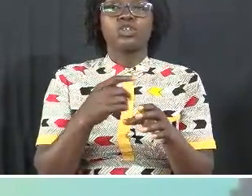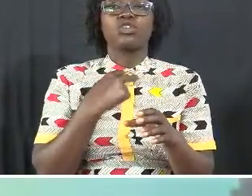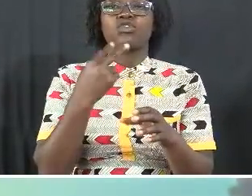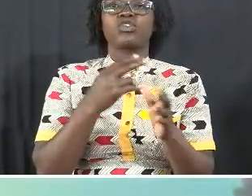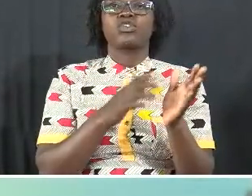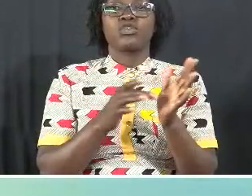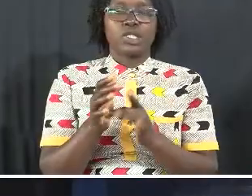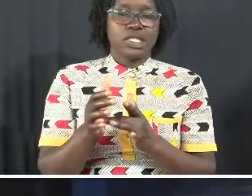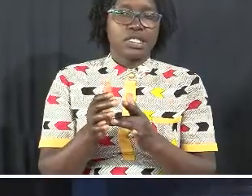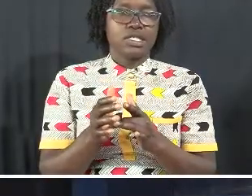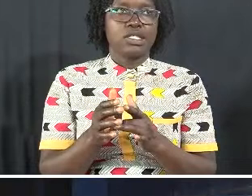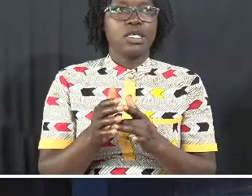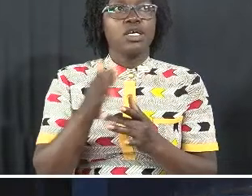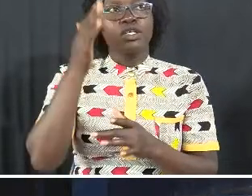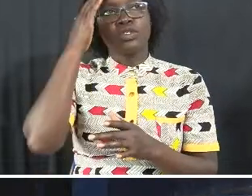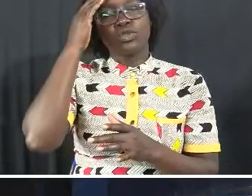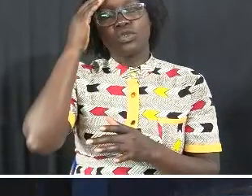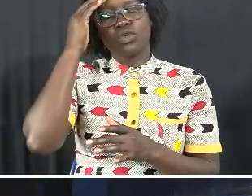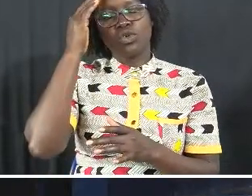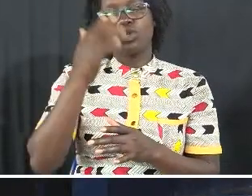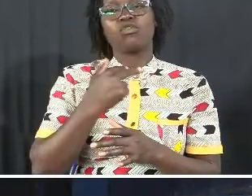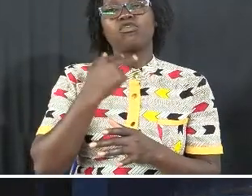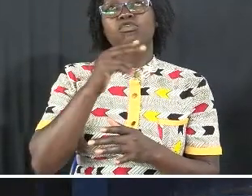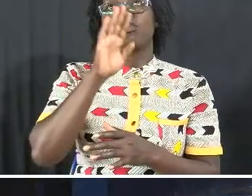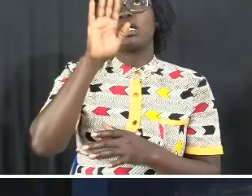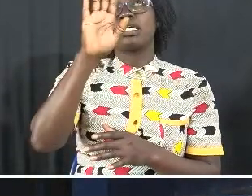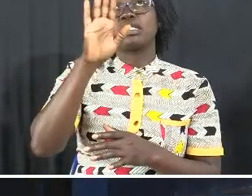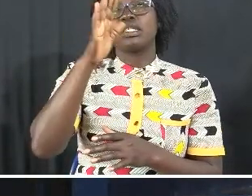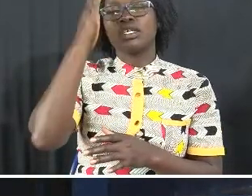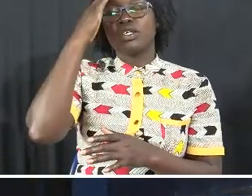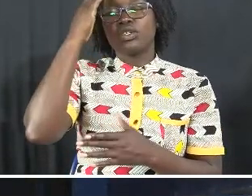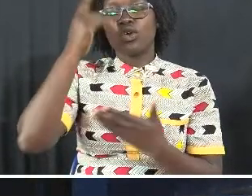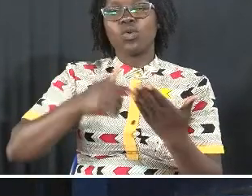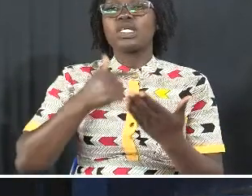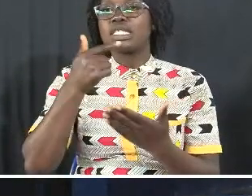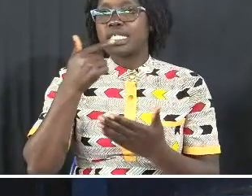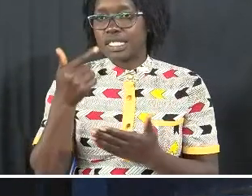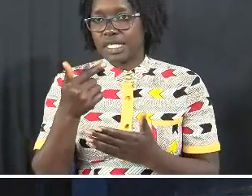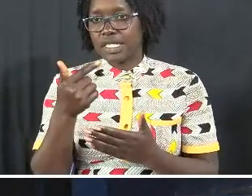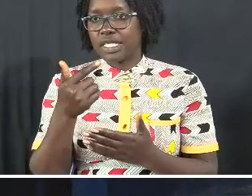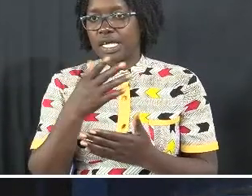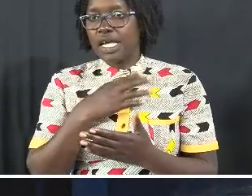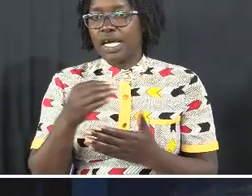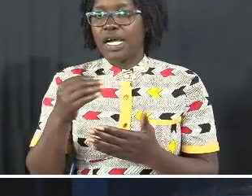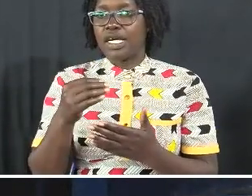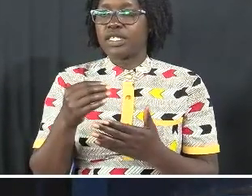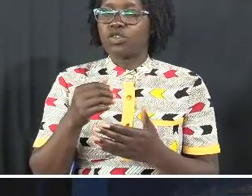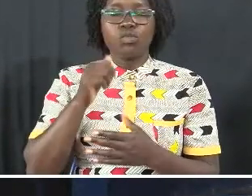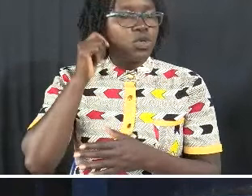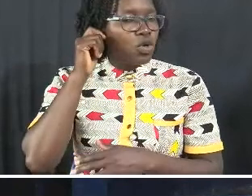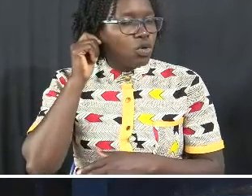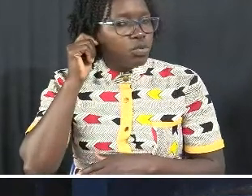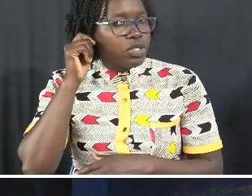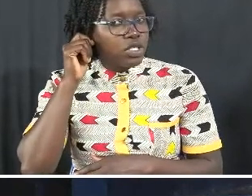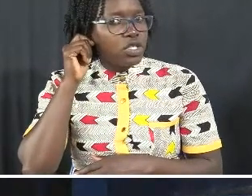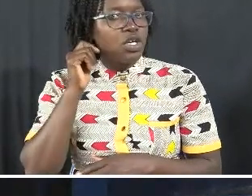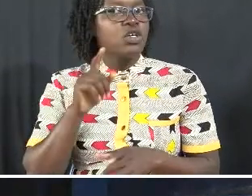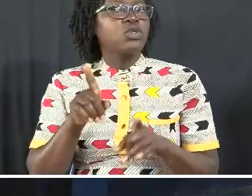of Jesus, to know his voice, know what he has said, and be compliant to the